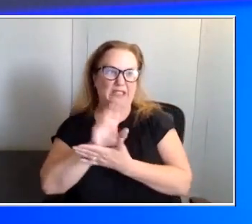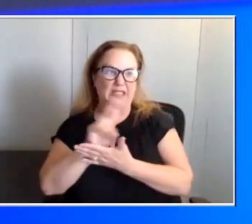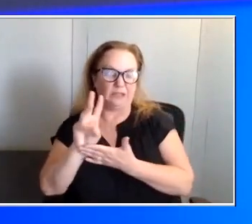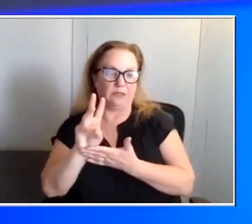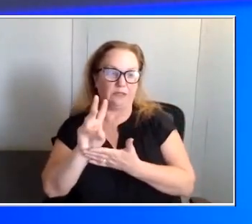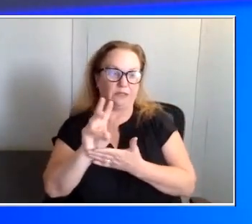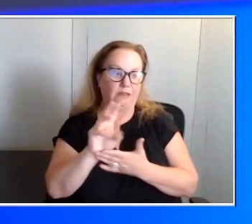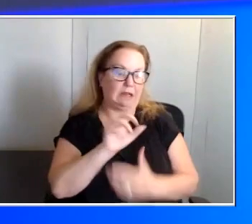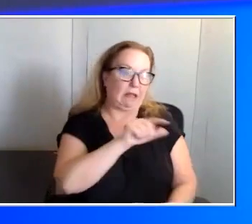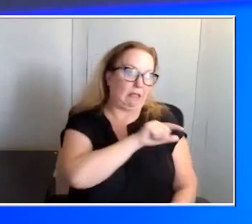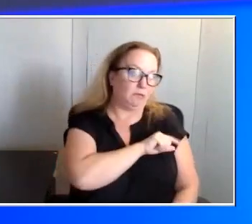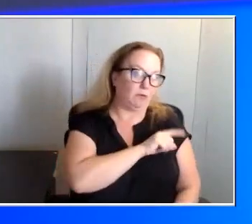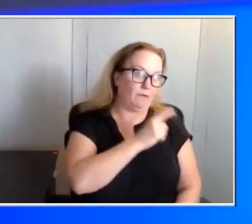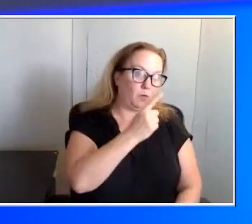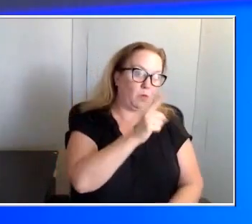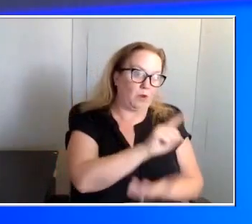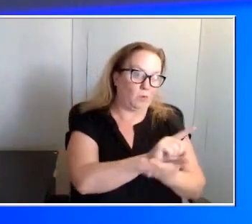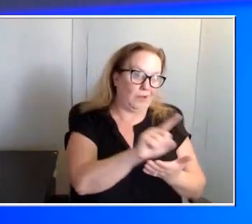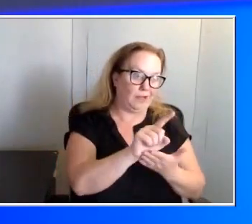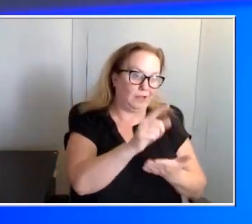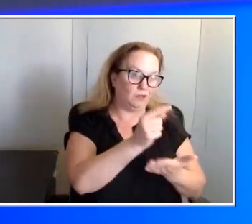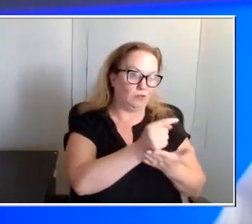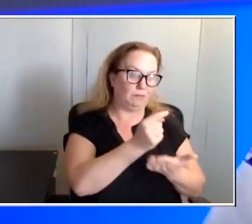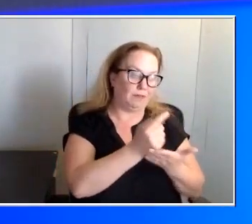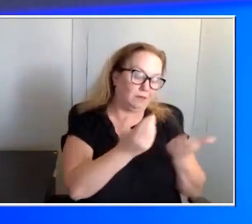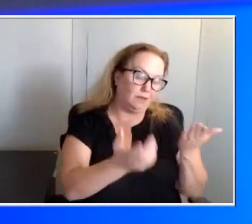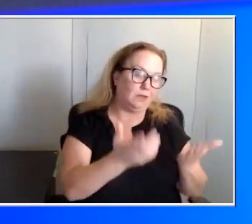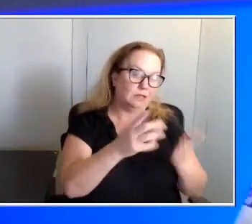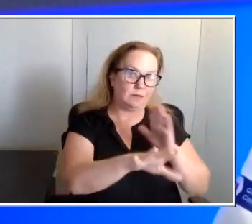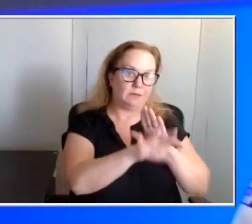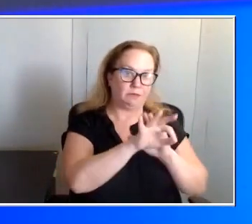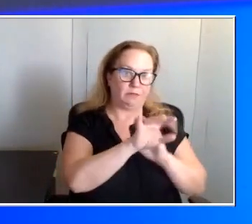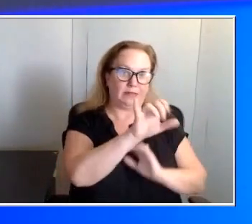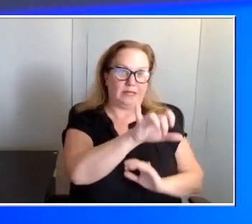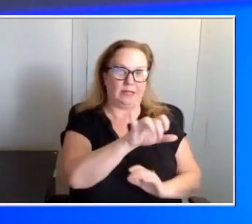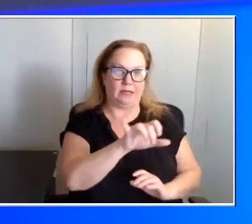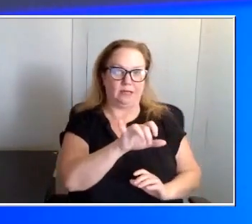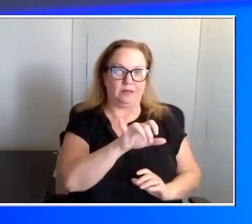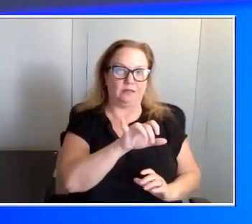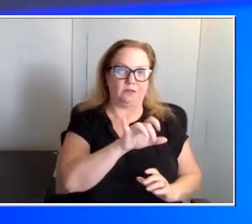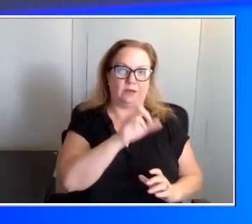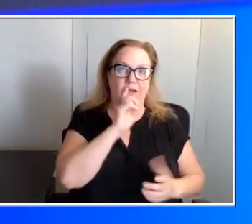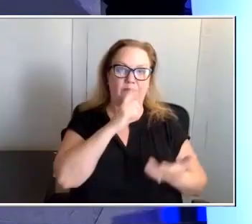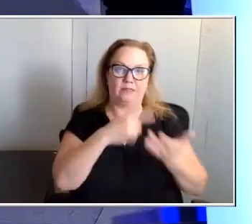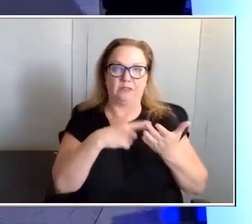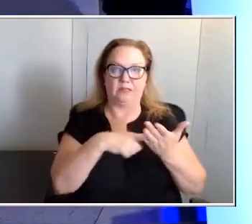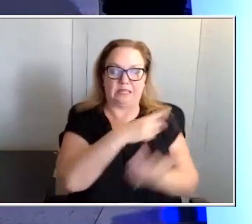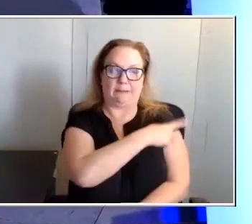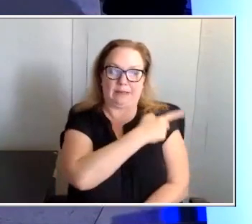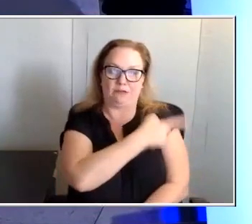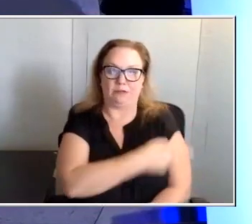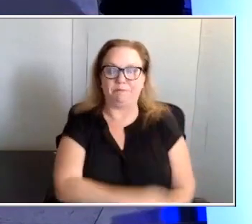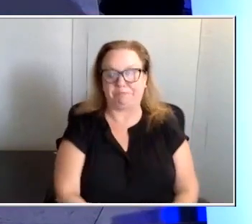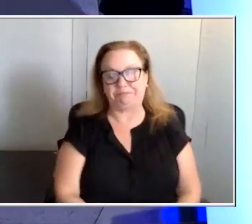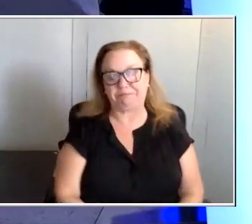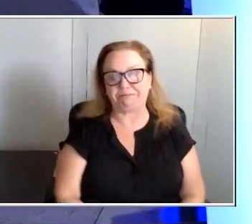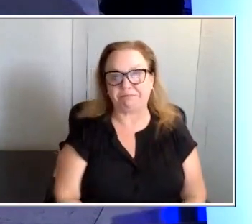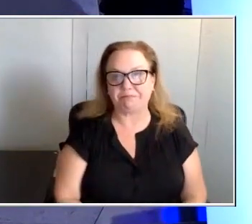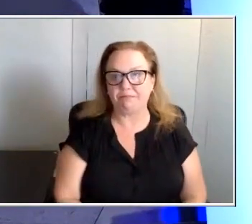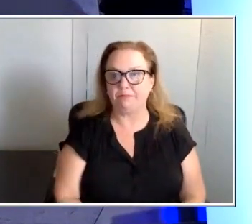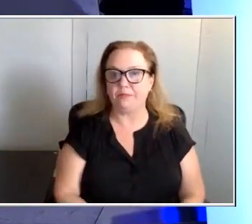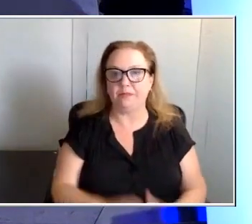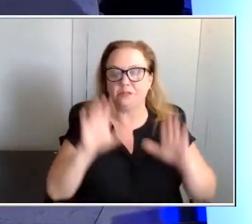eligible for a 1-week treatment, sometimes patients choose that, and so we're able to have that discussion with our patients. Pretty great stuff. And Dr. Parker,